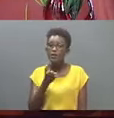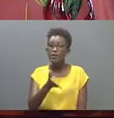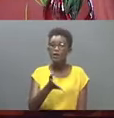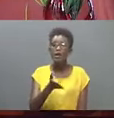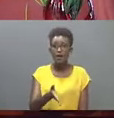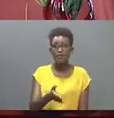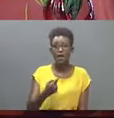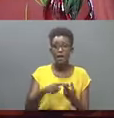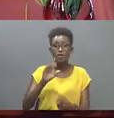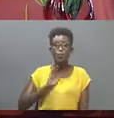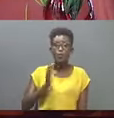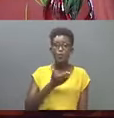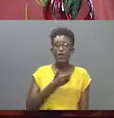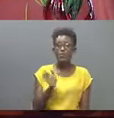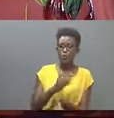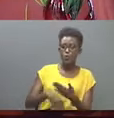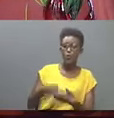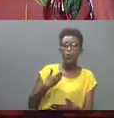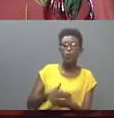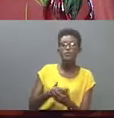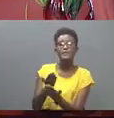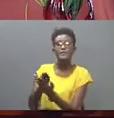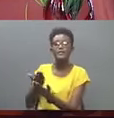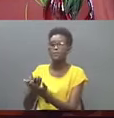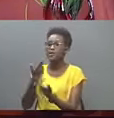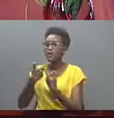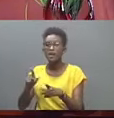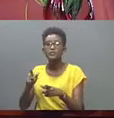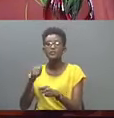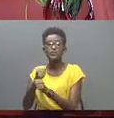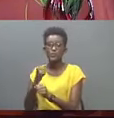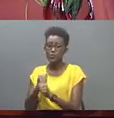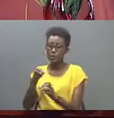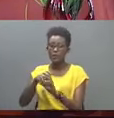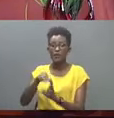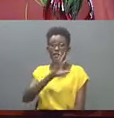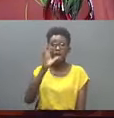And we have all the minerals that come from Africa.